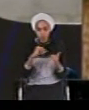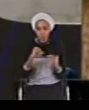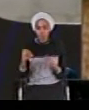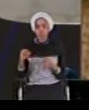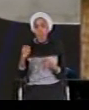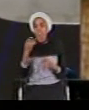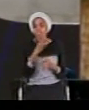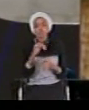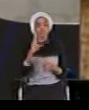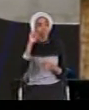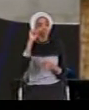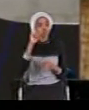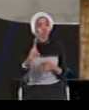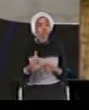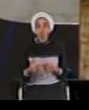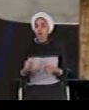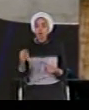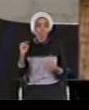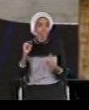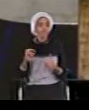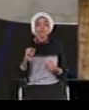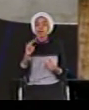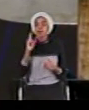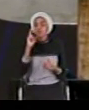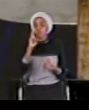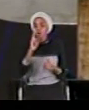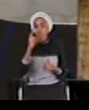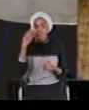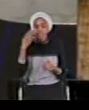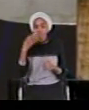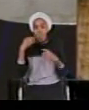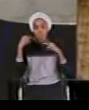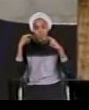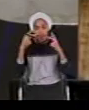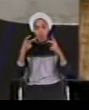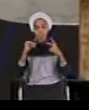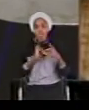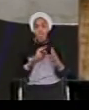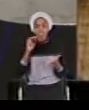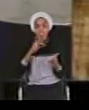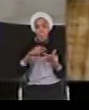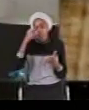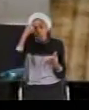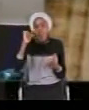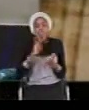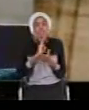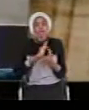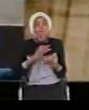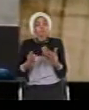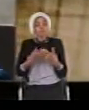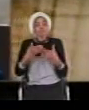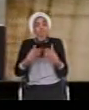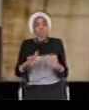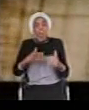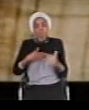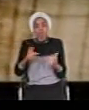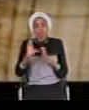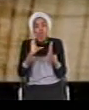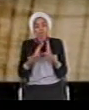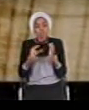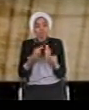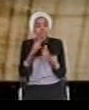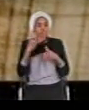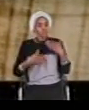is one ideal I stand for, that I might finish my course with joy. And the